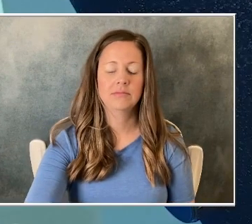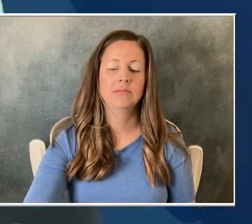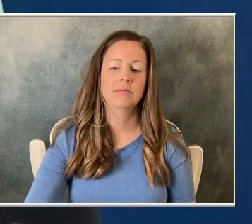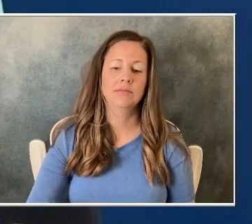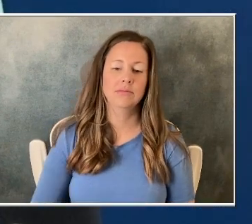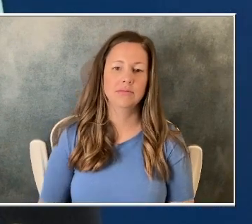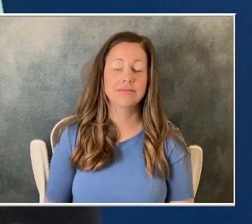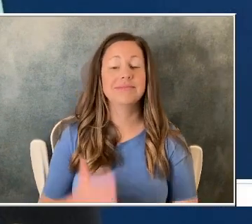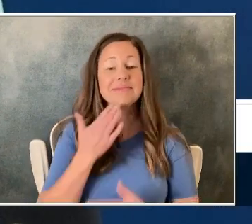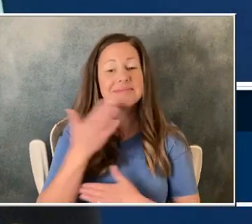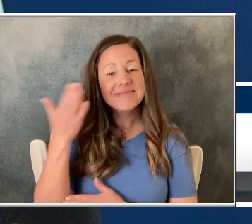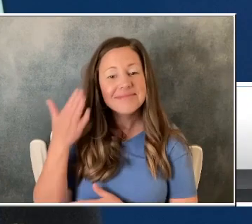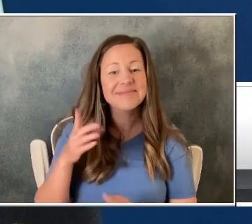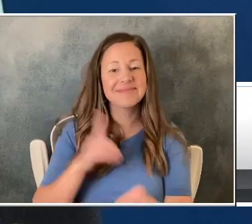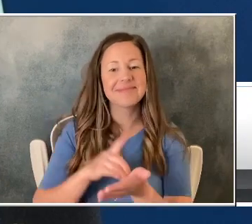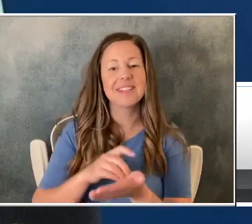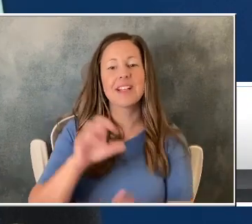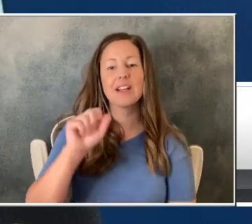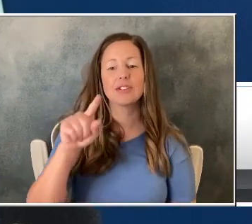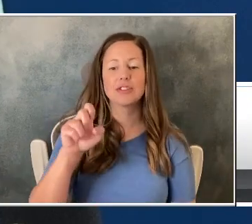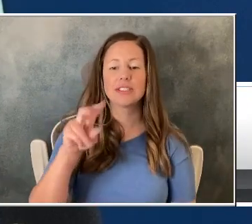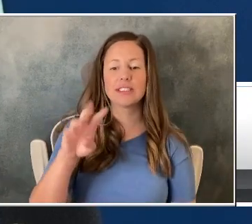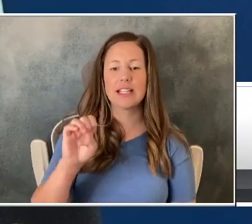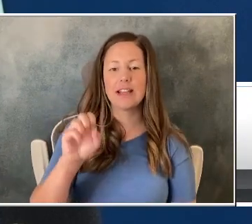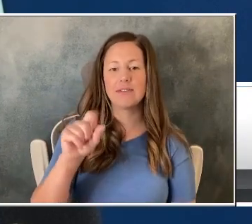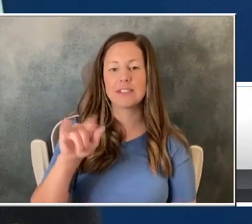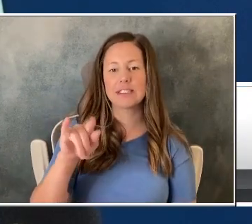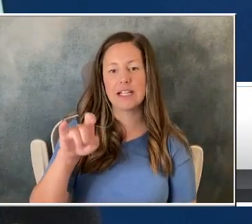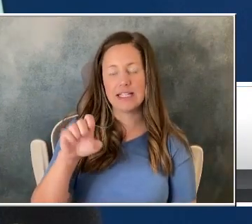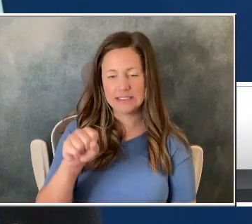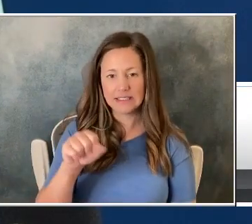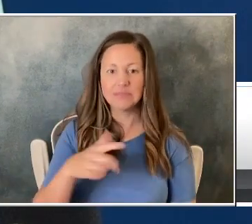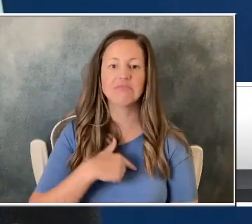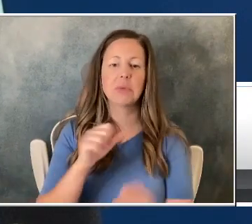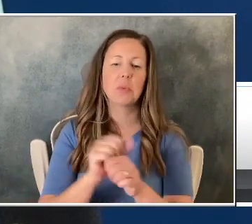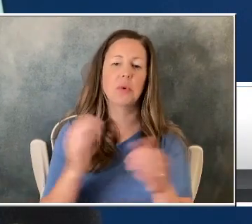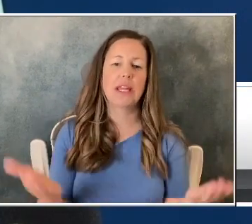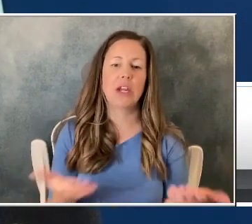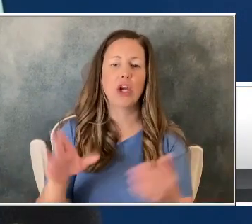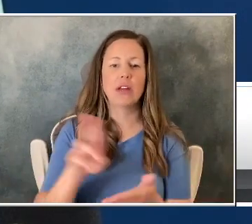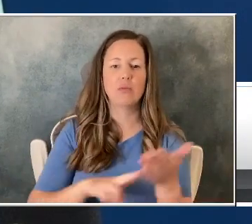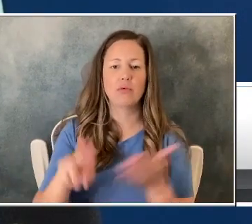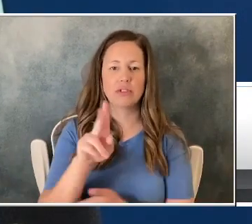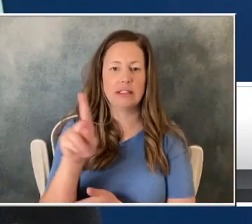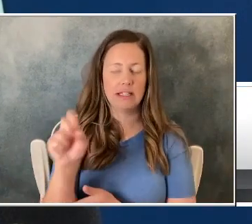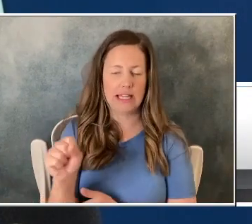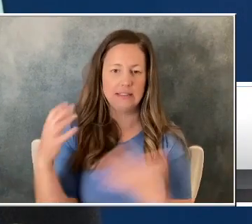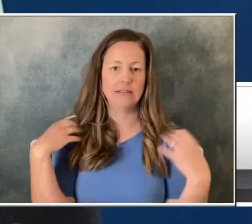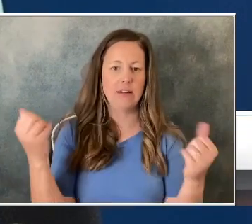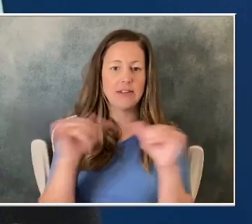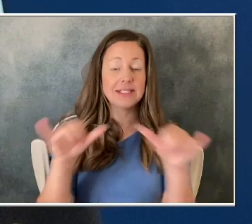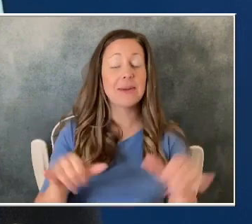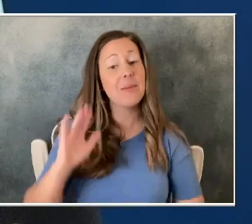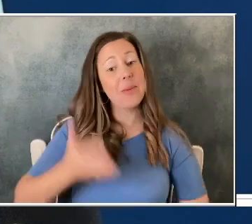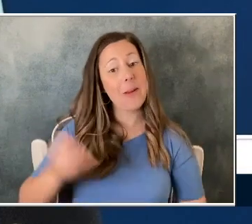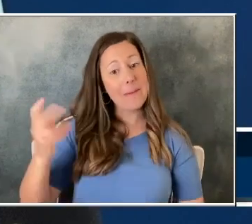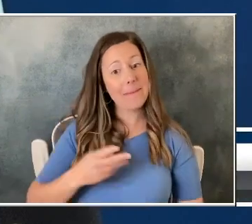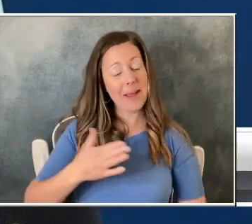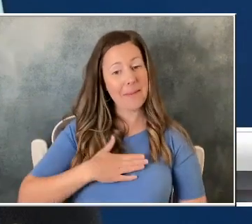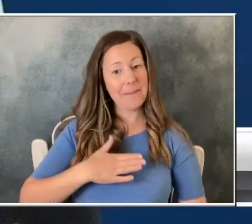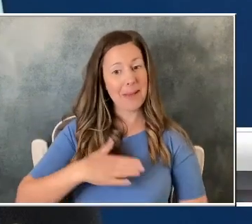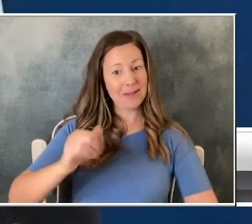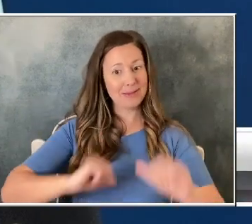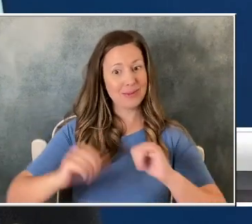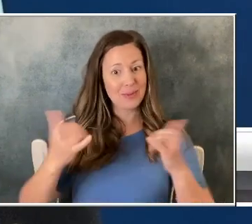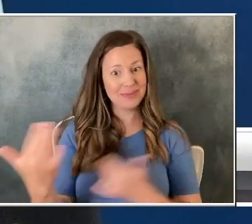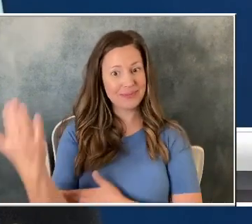Hey, good morning. I'm Dr. Stites, Chief Medical Officer here at the University of Kansas Health System. Welcome back to Open Mics with Dr. Stites. Our